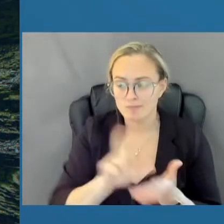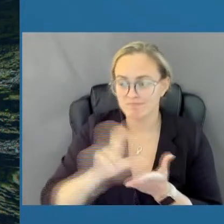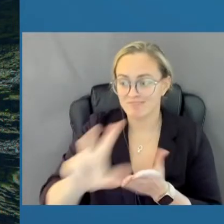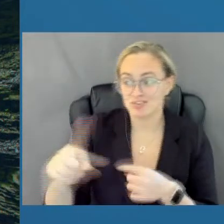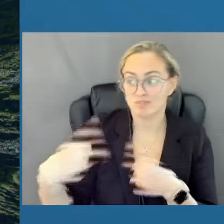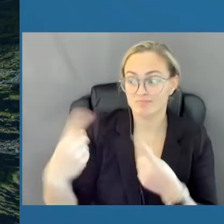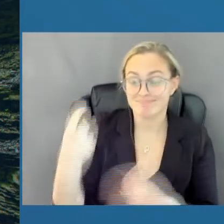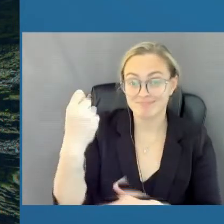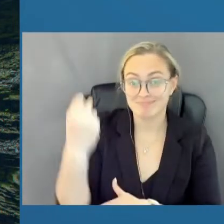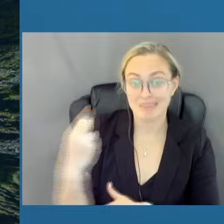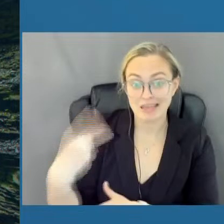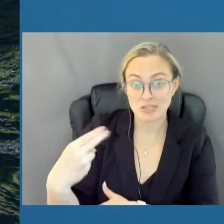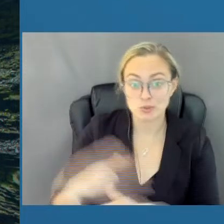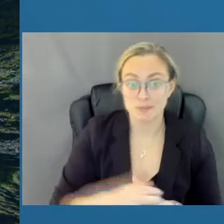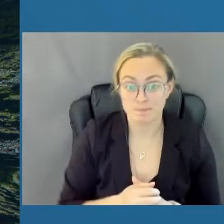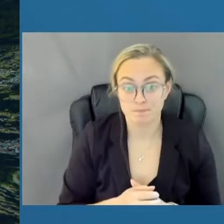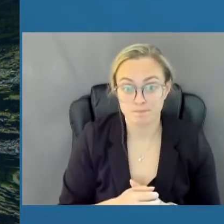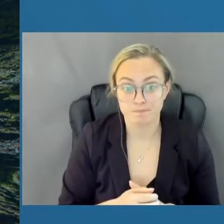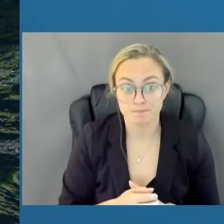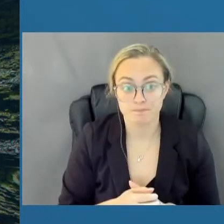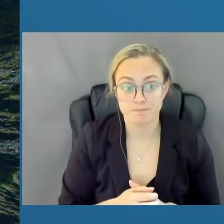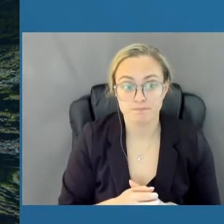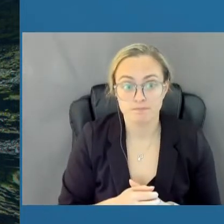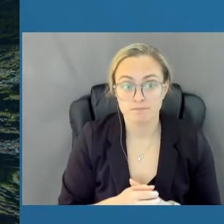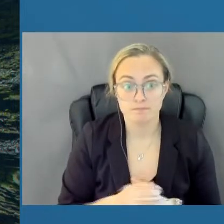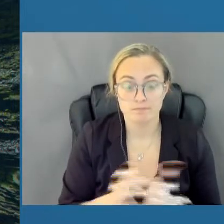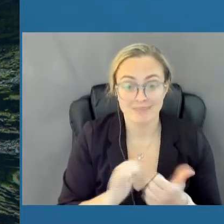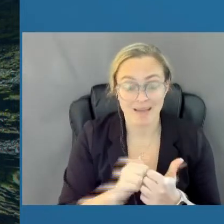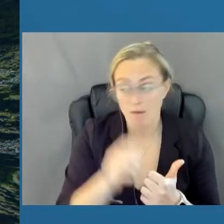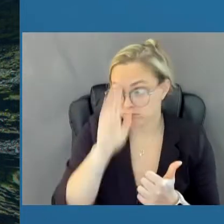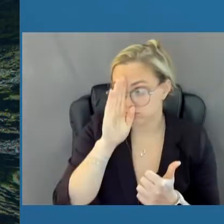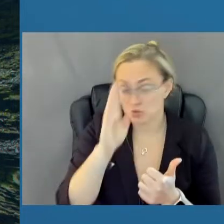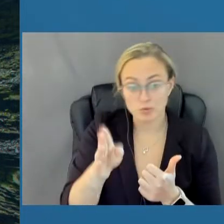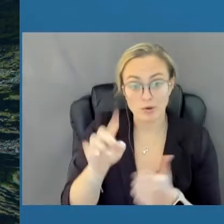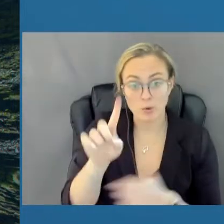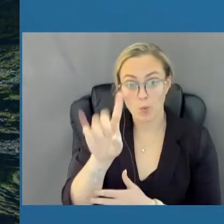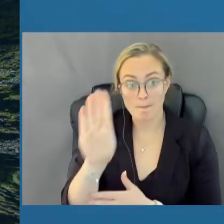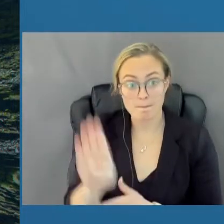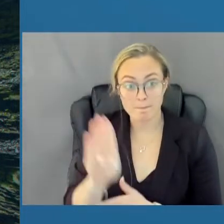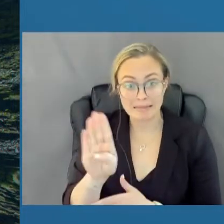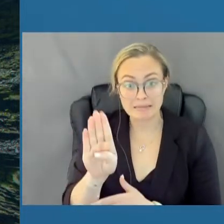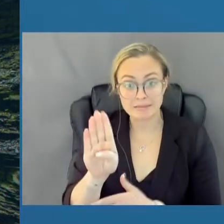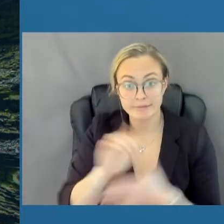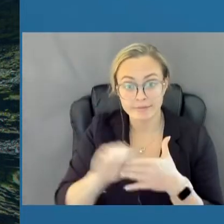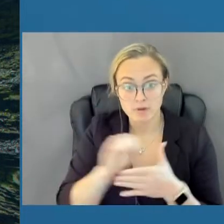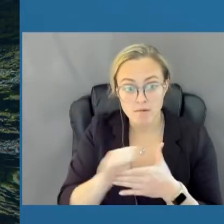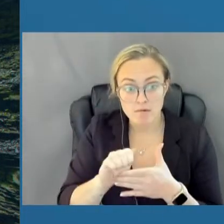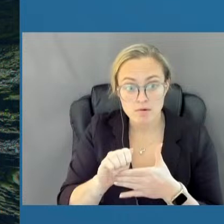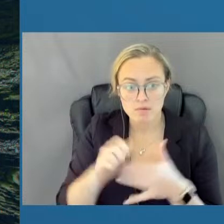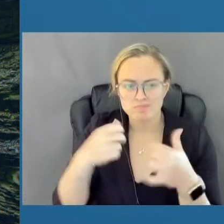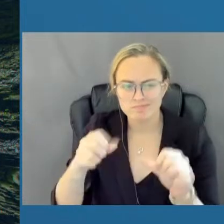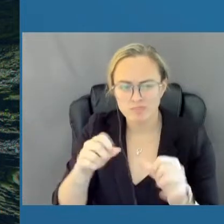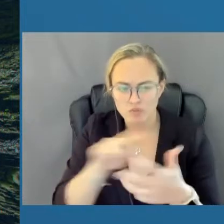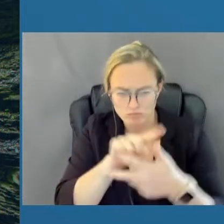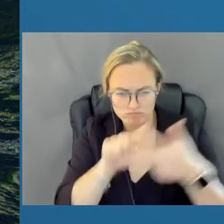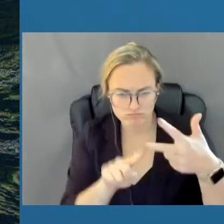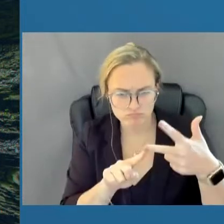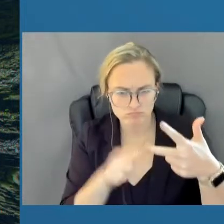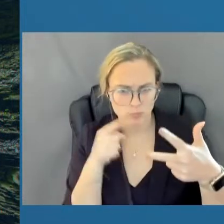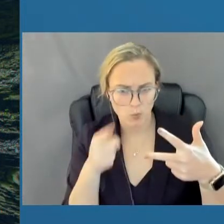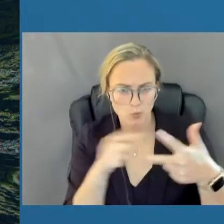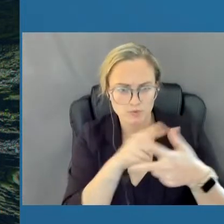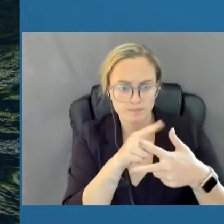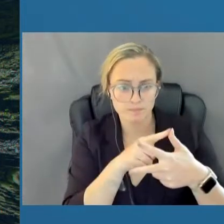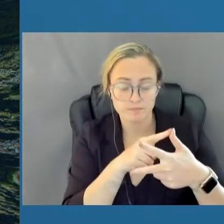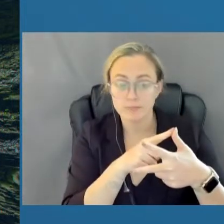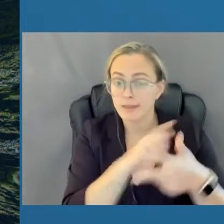budget. How? We're directing over $1 billion in funding to support 3 key priorities: keeping energy